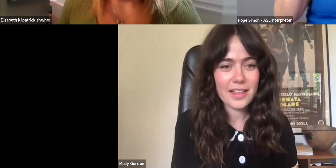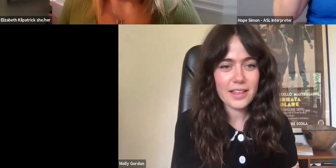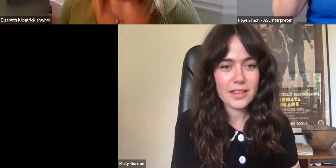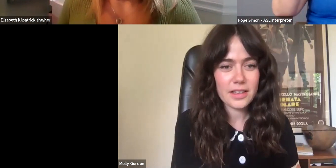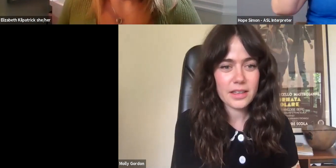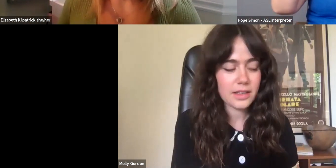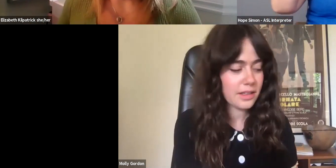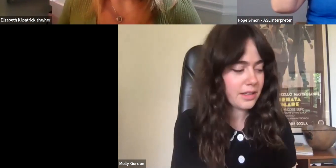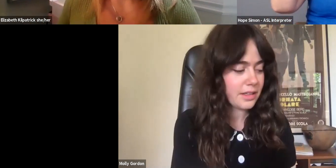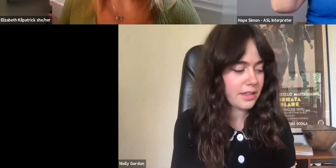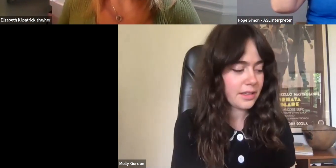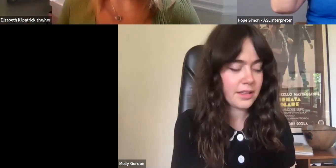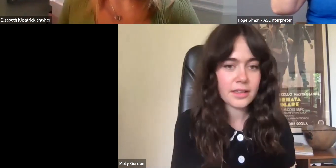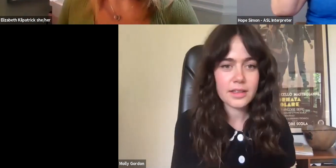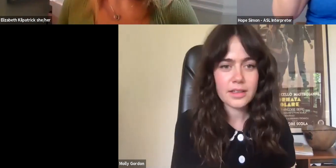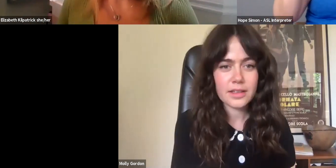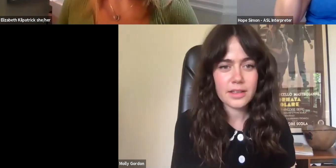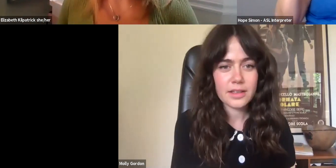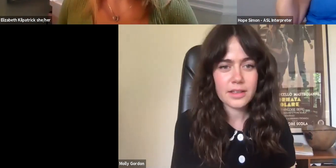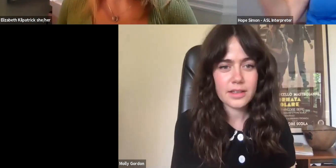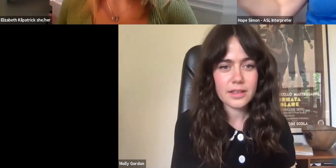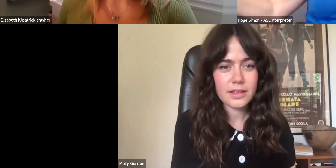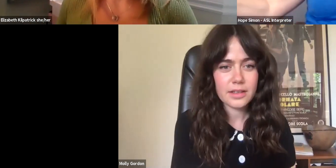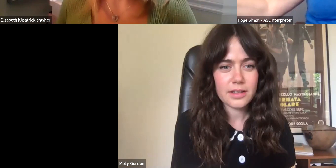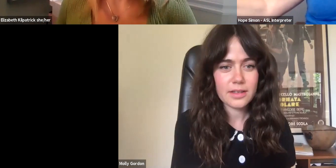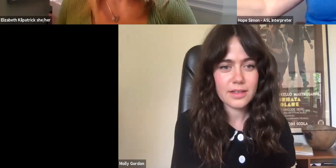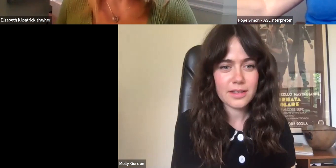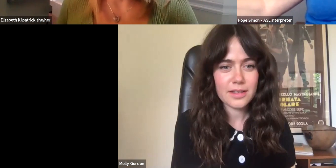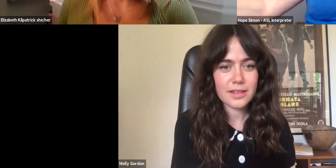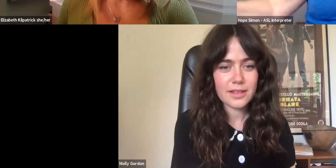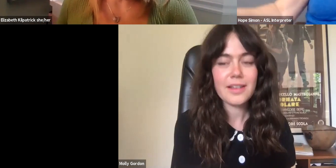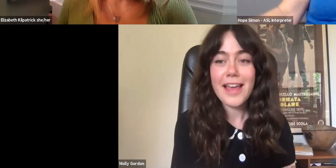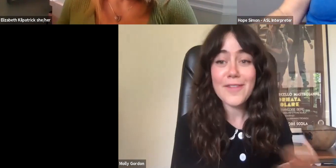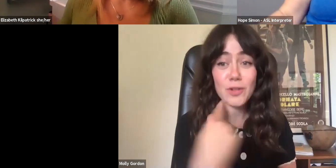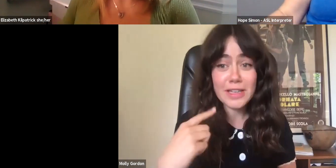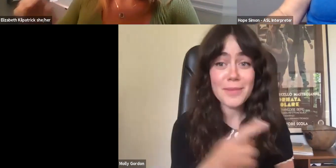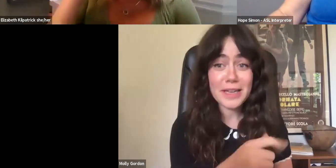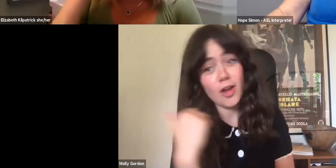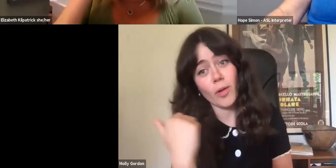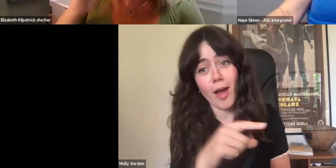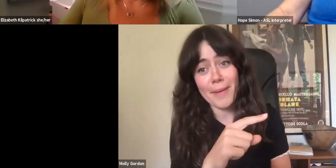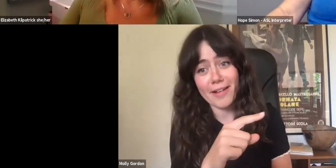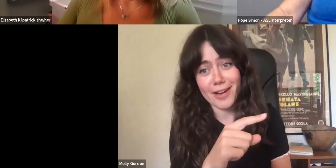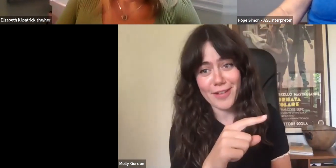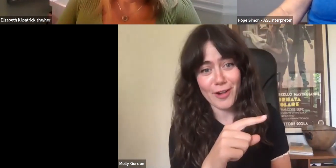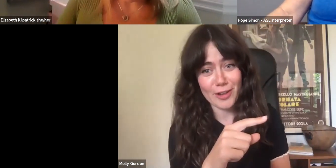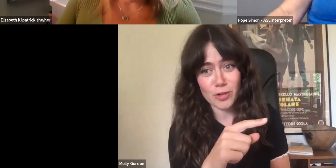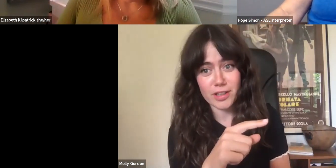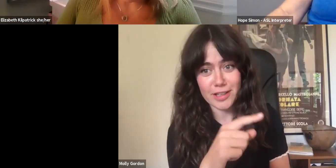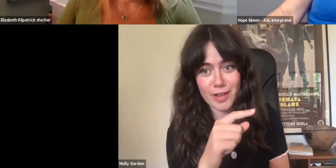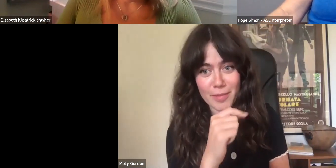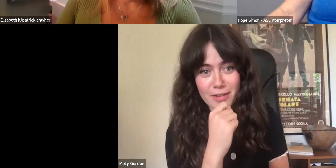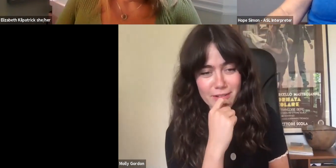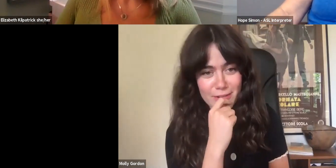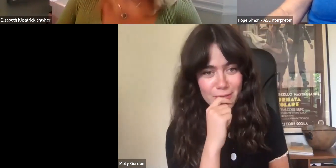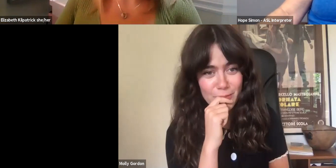And everybody's just logging in now. So as soon as Natalie joins, we'll get started. If you need me to go and hop back on if I crash too early,